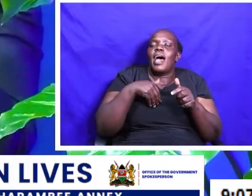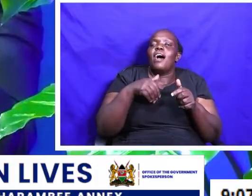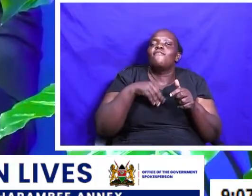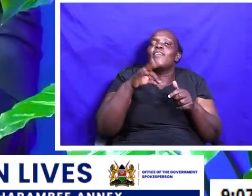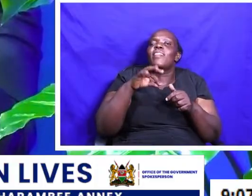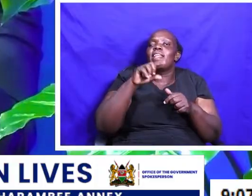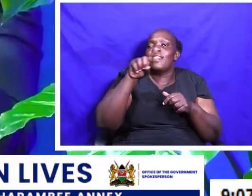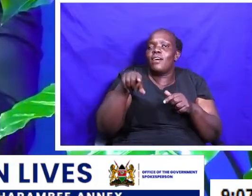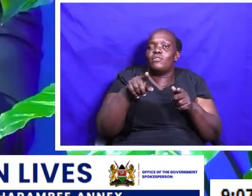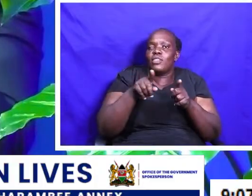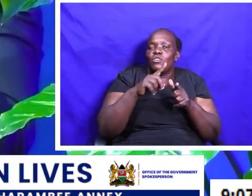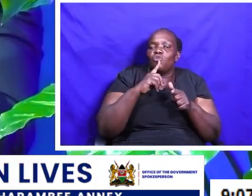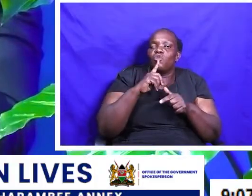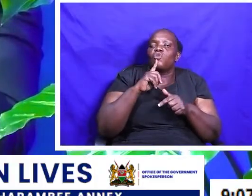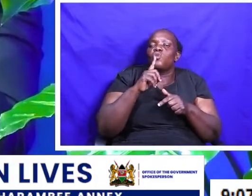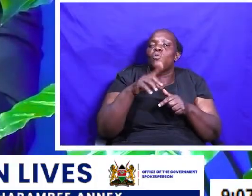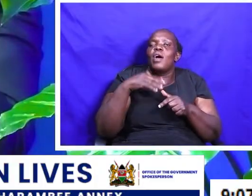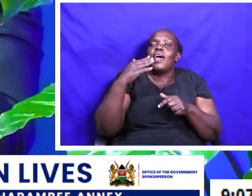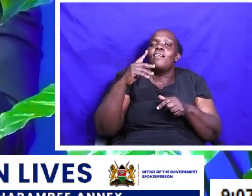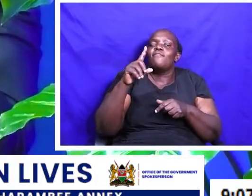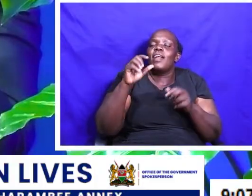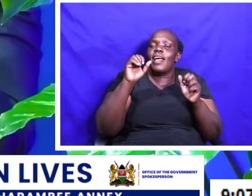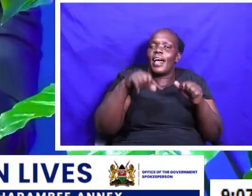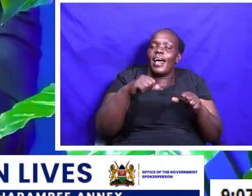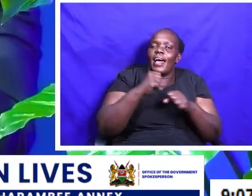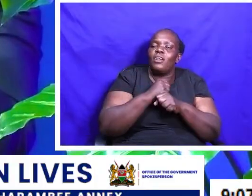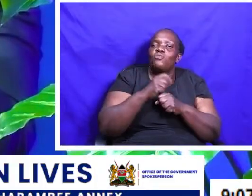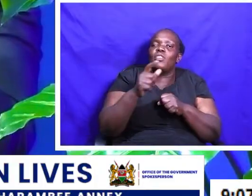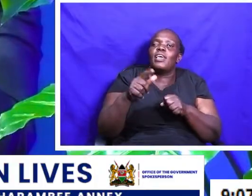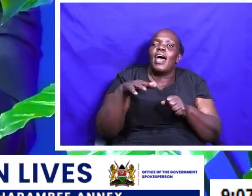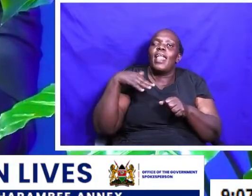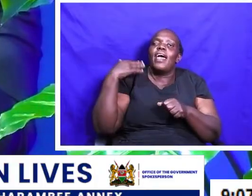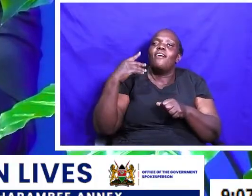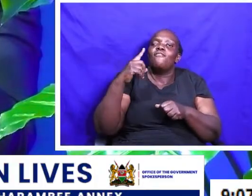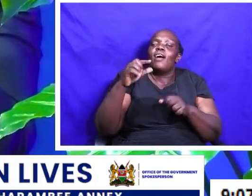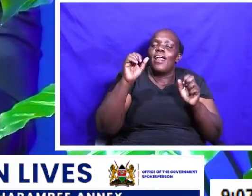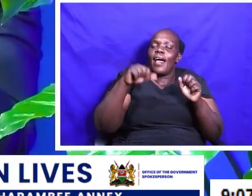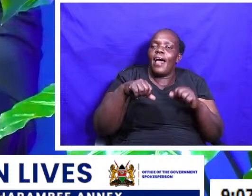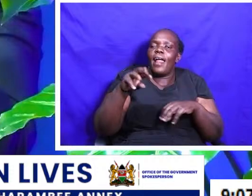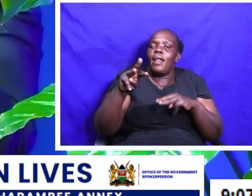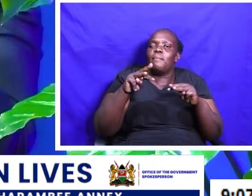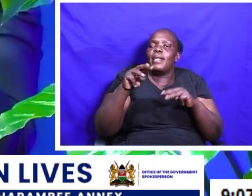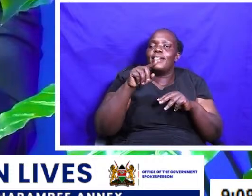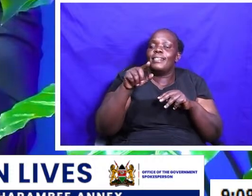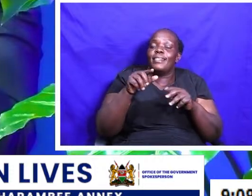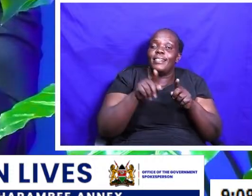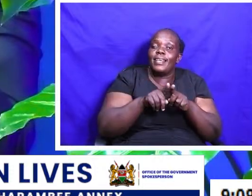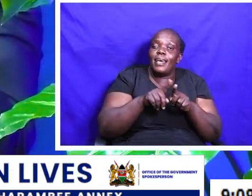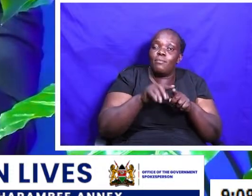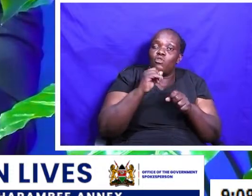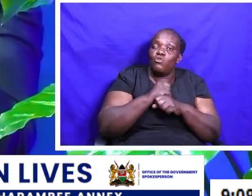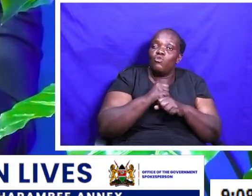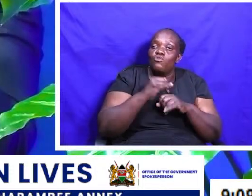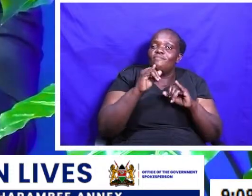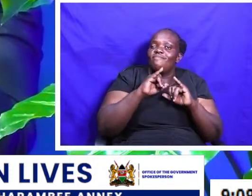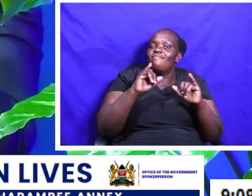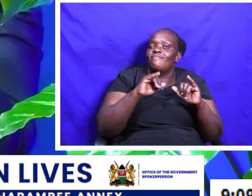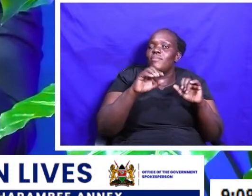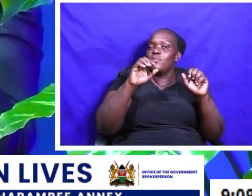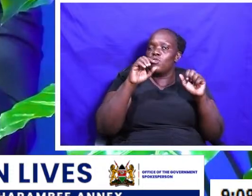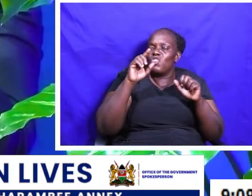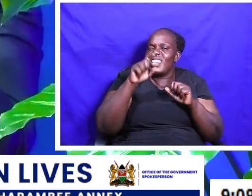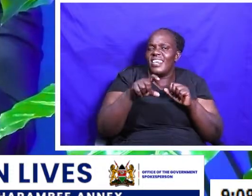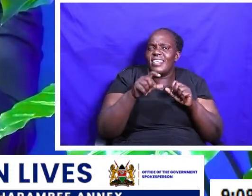ile ya 30,000. So everyone can do it and everyone can manage it. Na tumeifanya kuwe safi